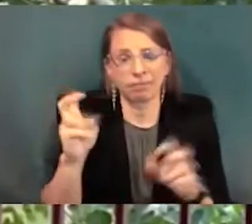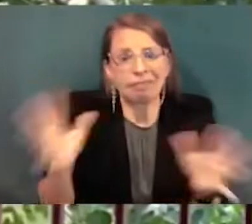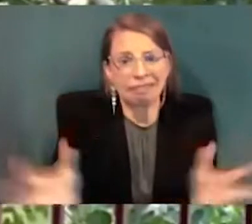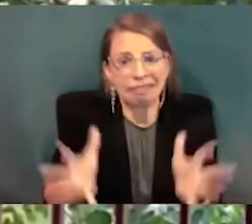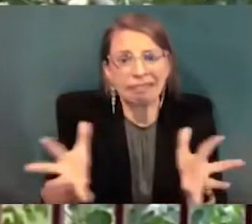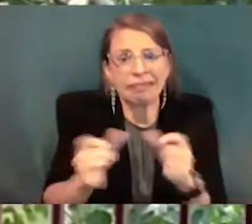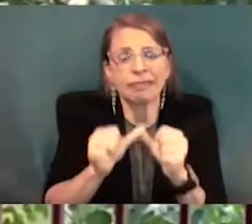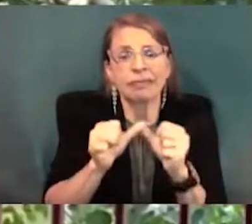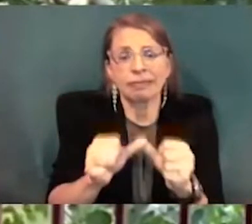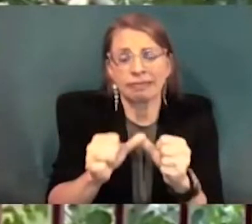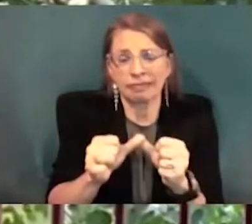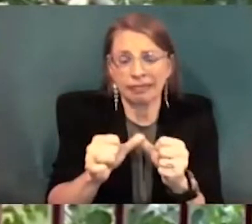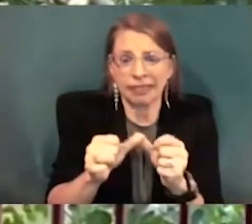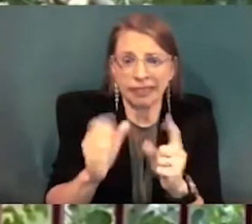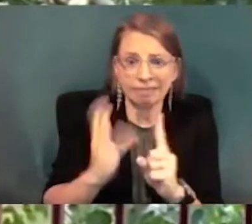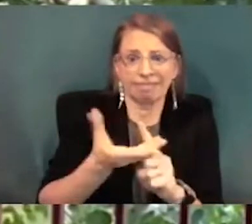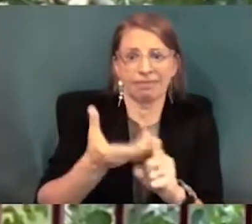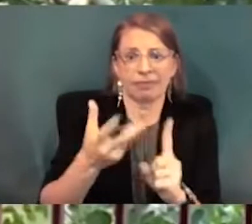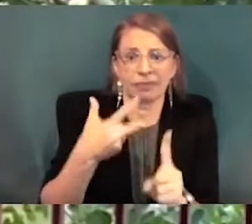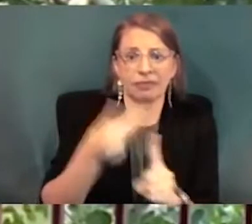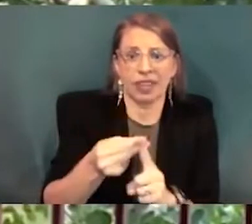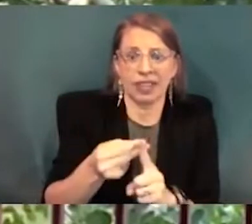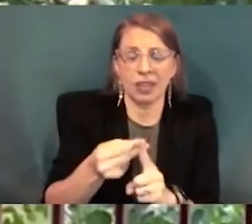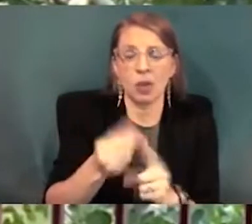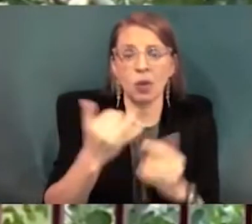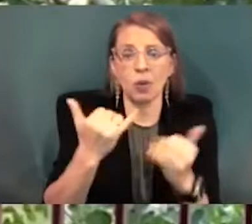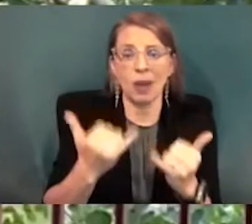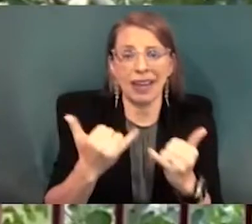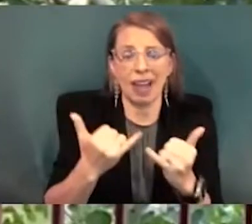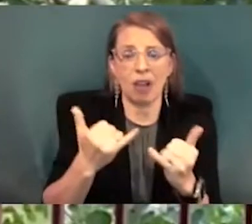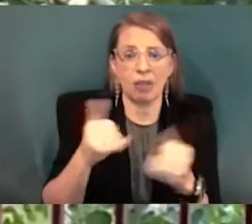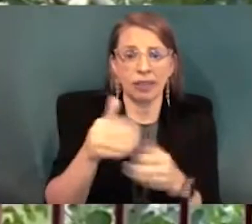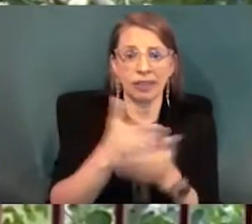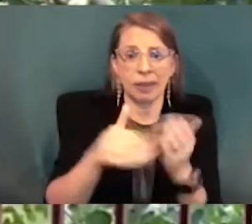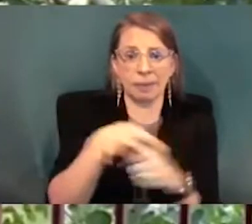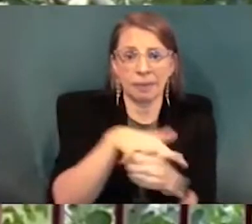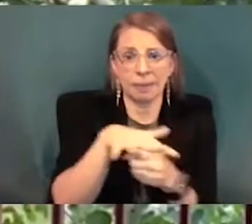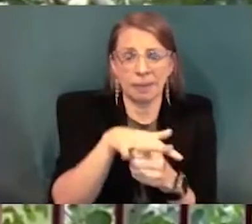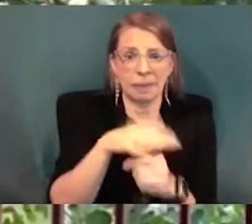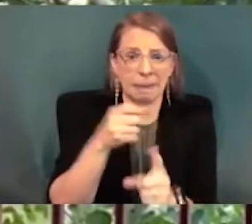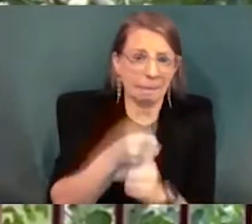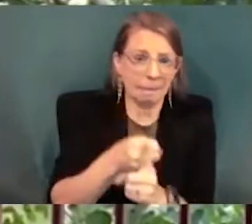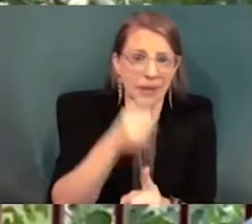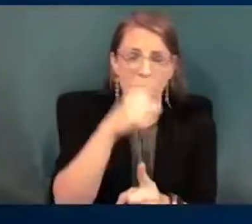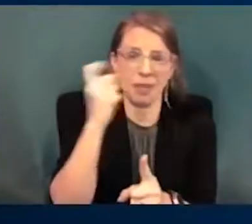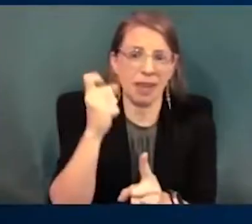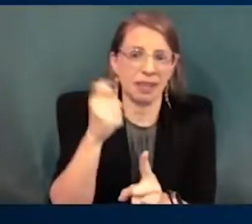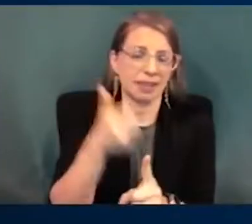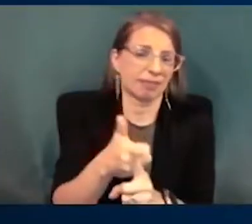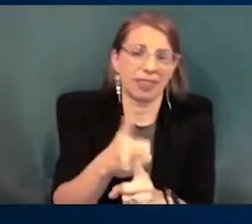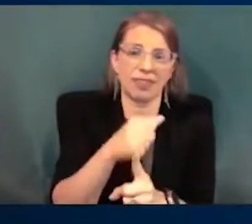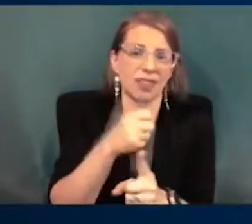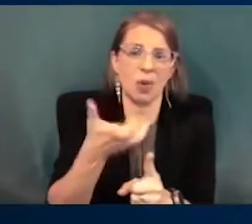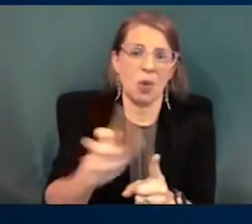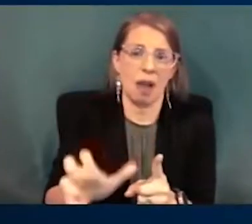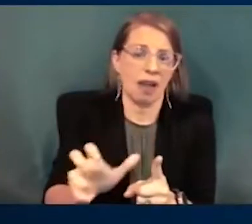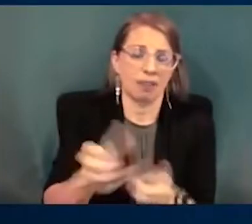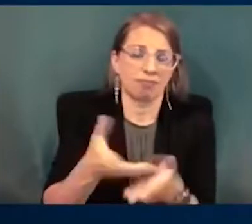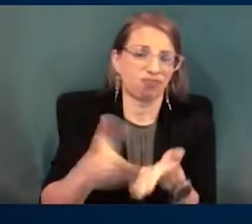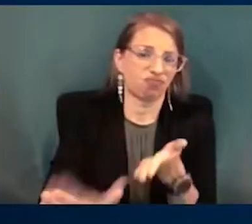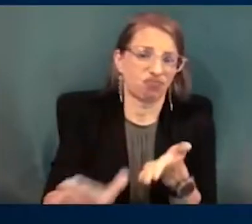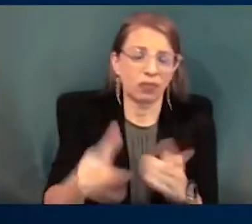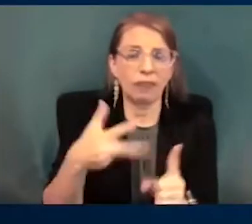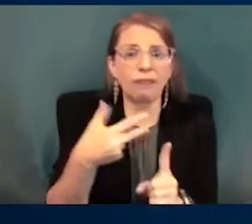areas that are hard hit are mostly hard hit right now because of lack of vaccination. Yeah. I think that's